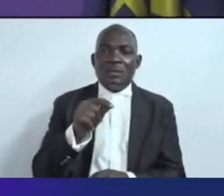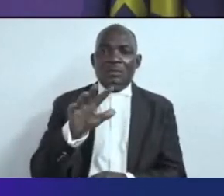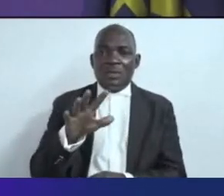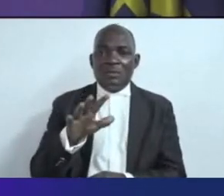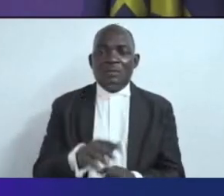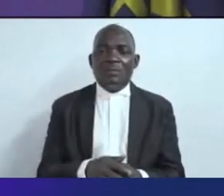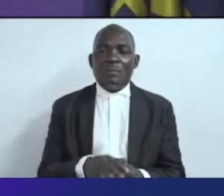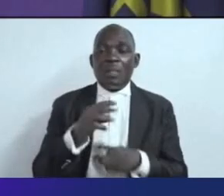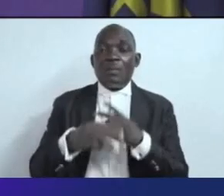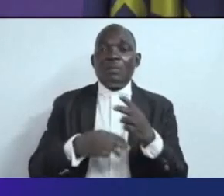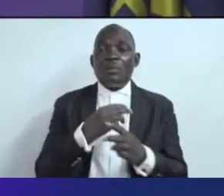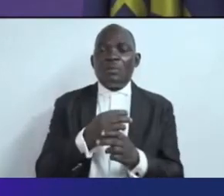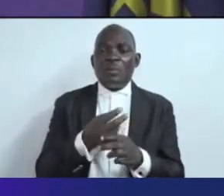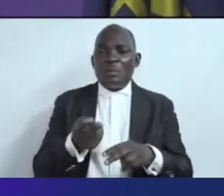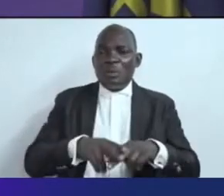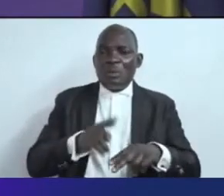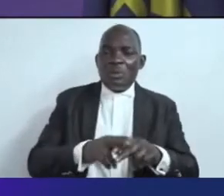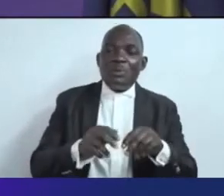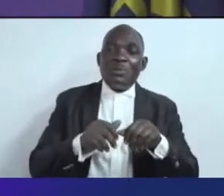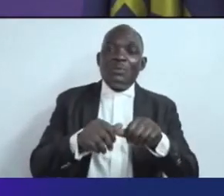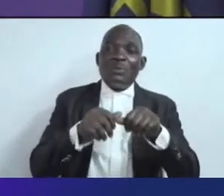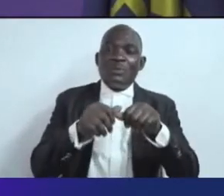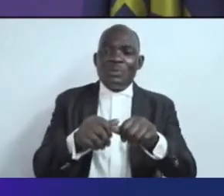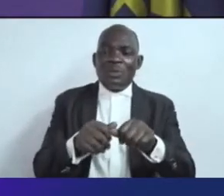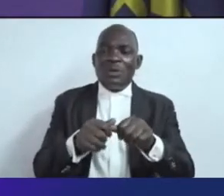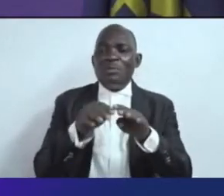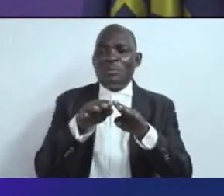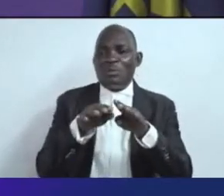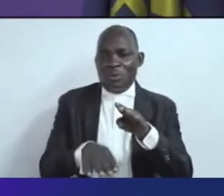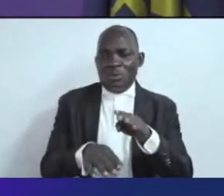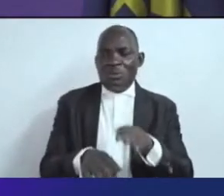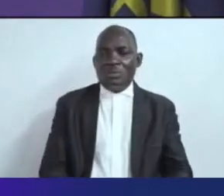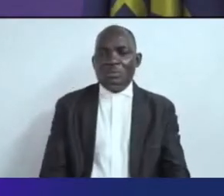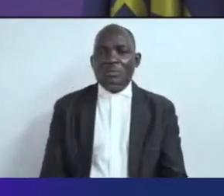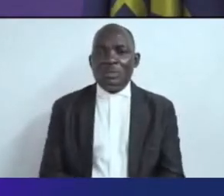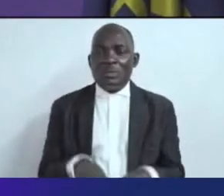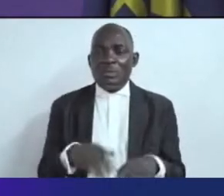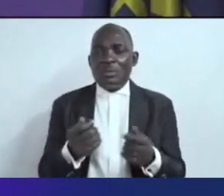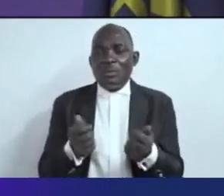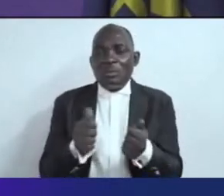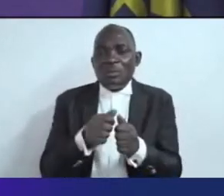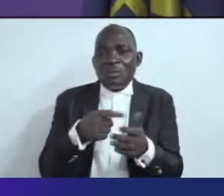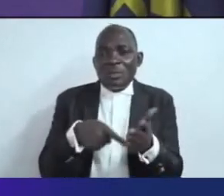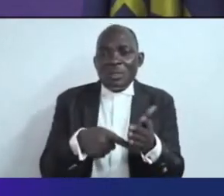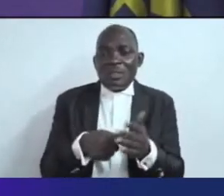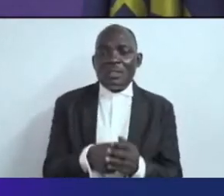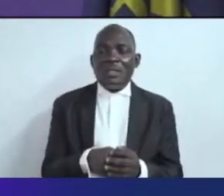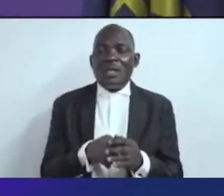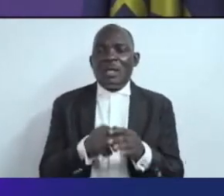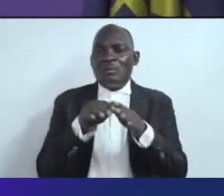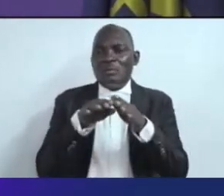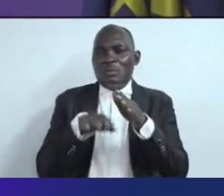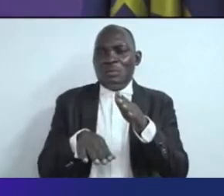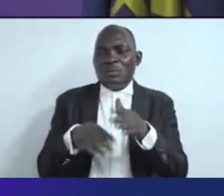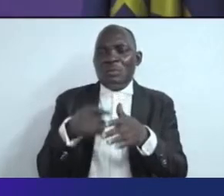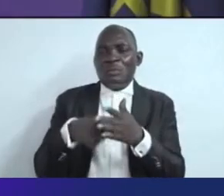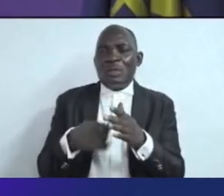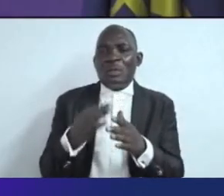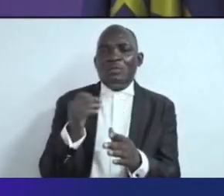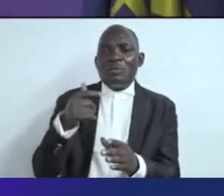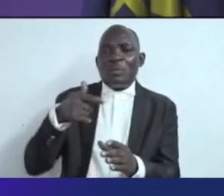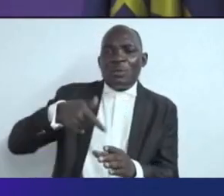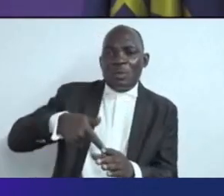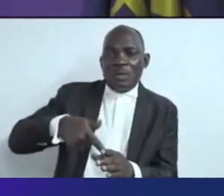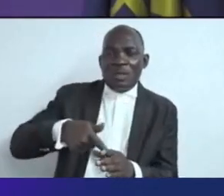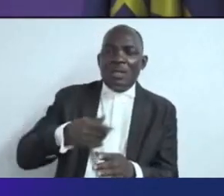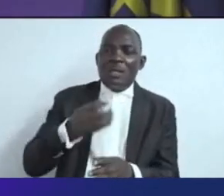2025. Global inflation continues to slow down on account of declining crude oil prices,